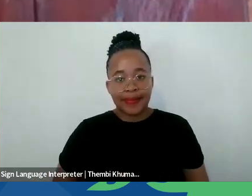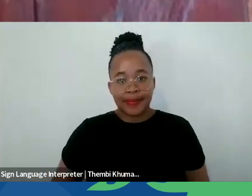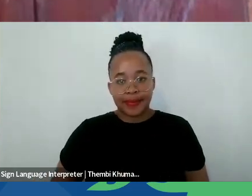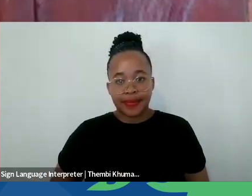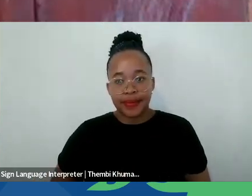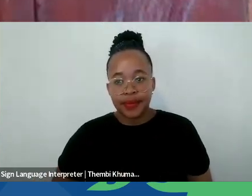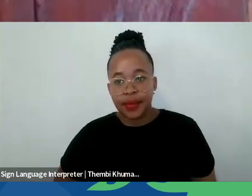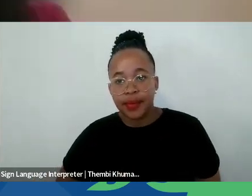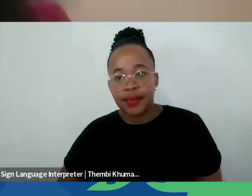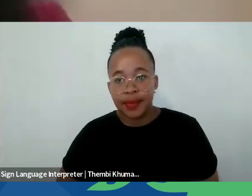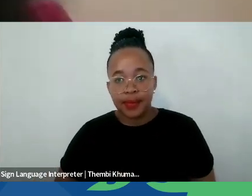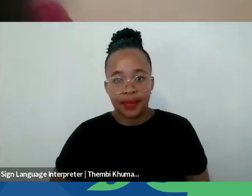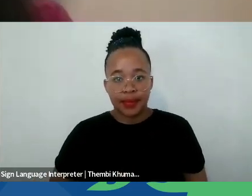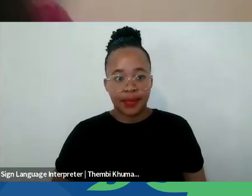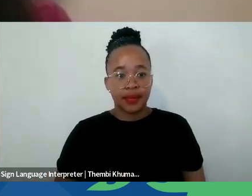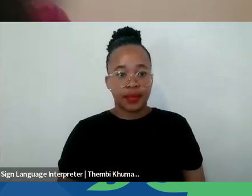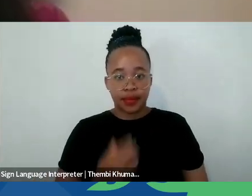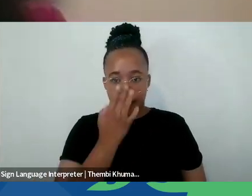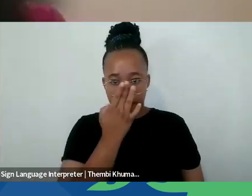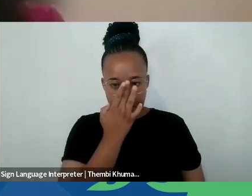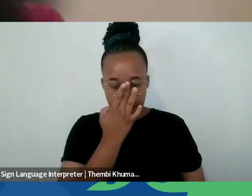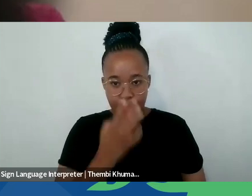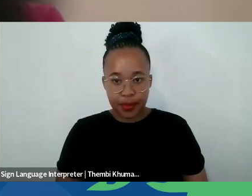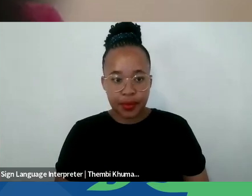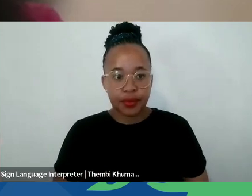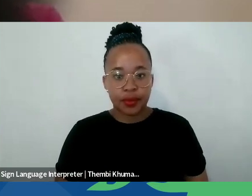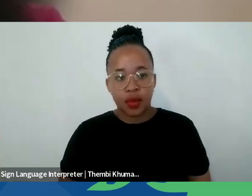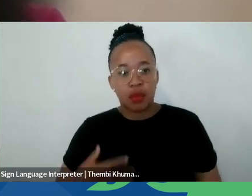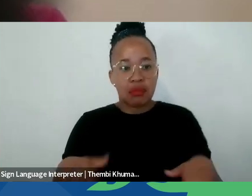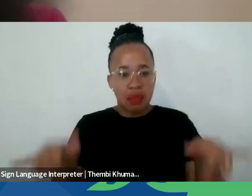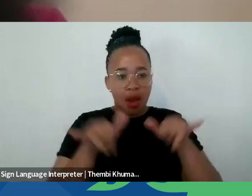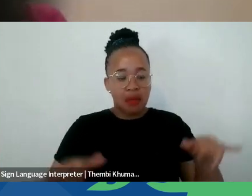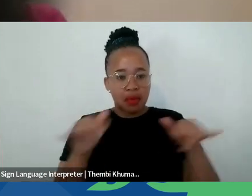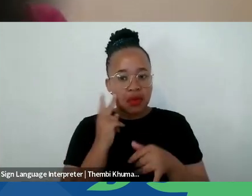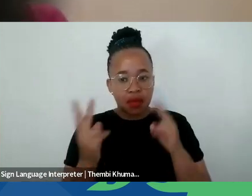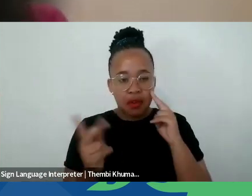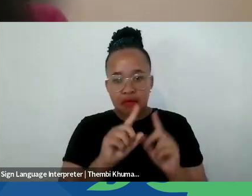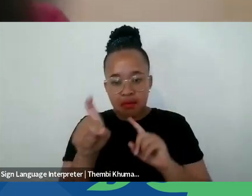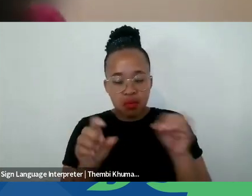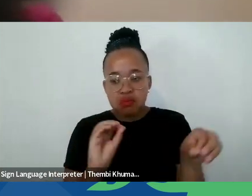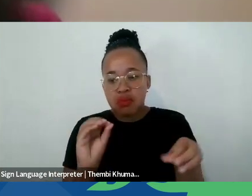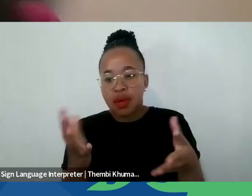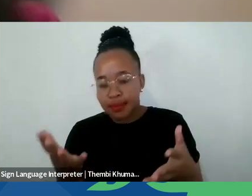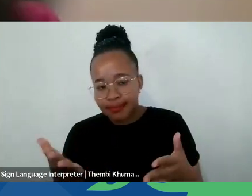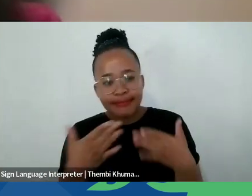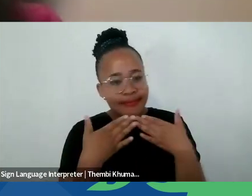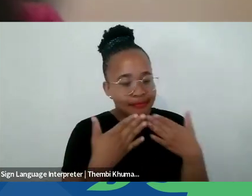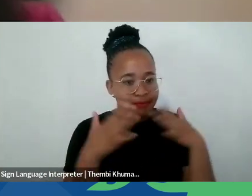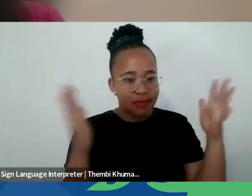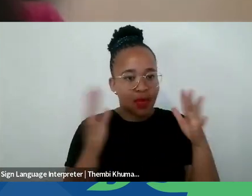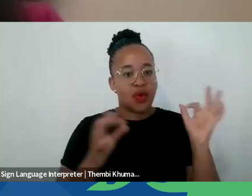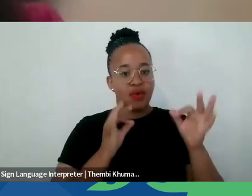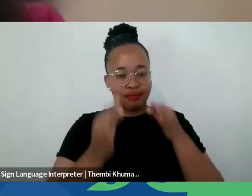So, Darlene, if I may, while we wait to see if there's any questions, I think you've done an amazing job to just present this very